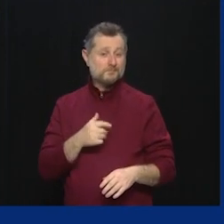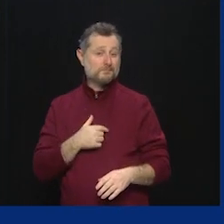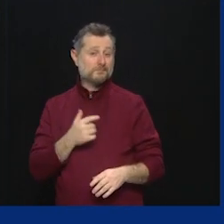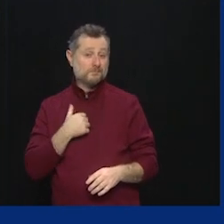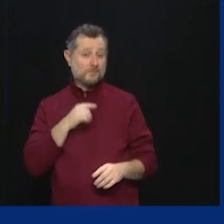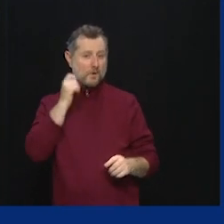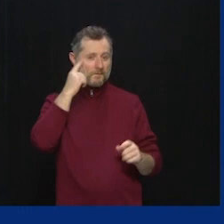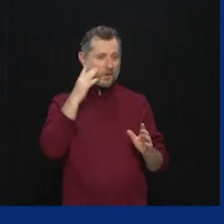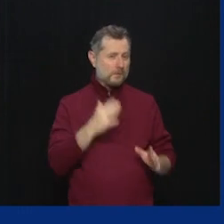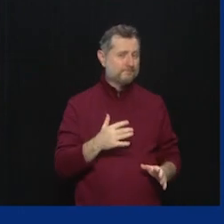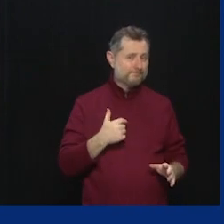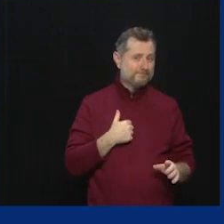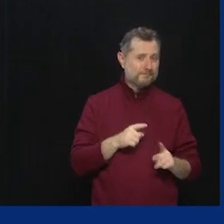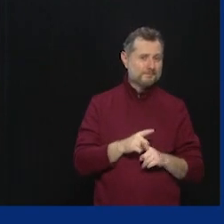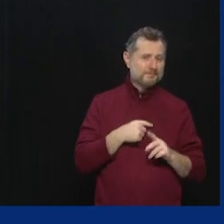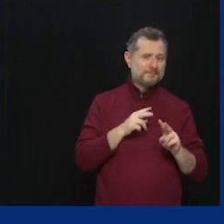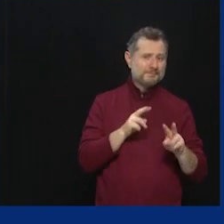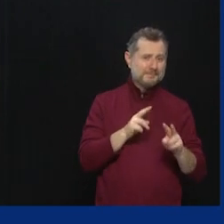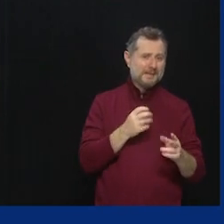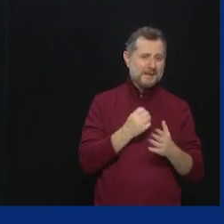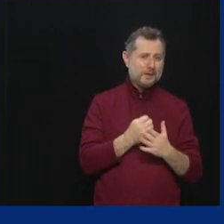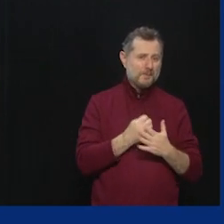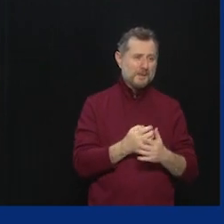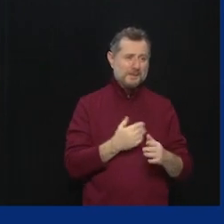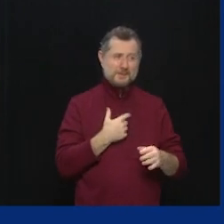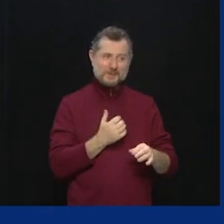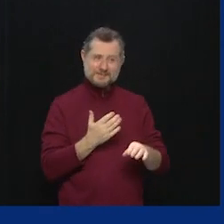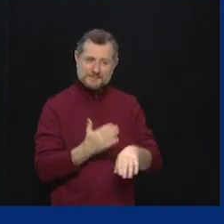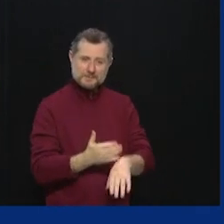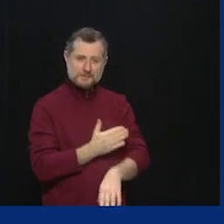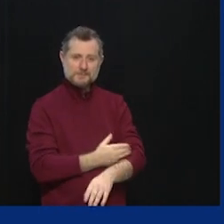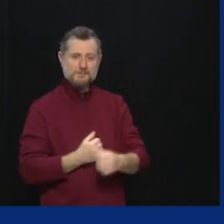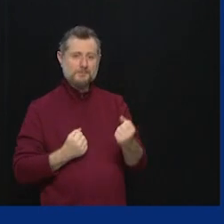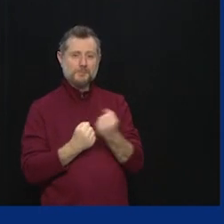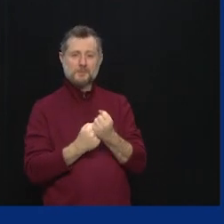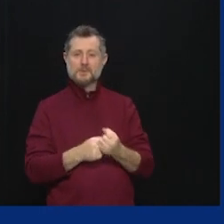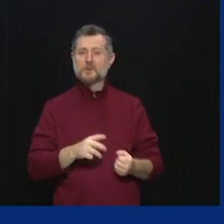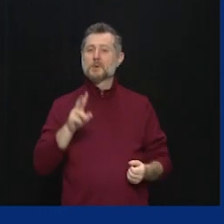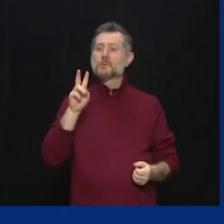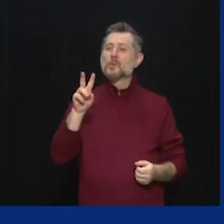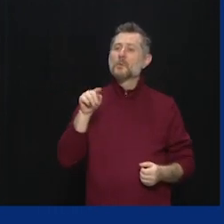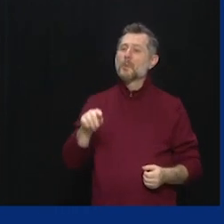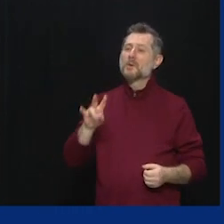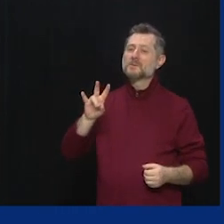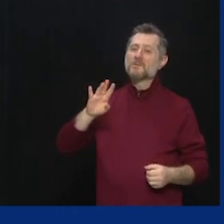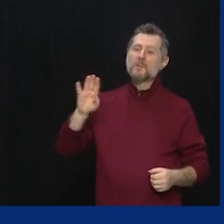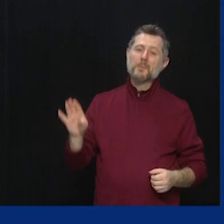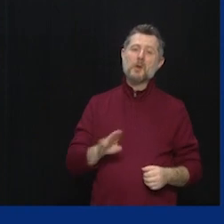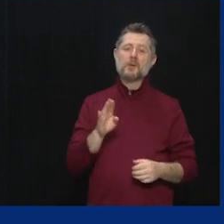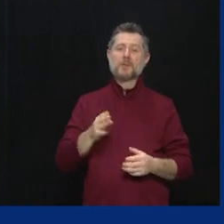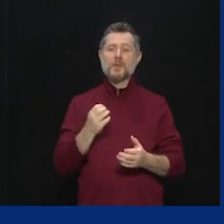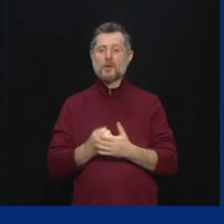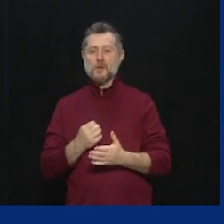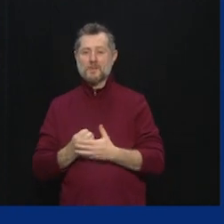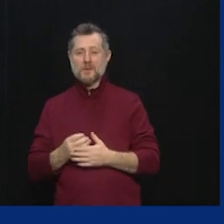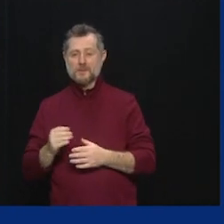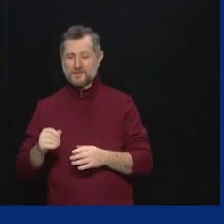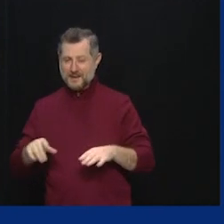have. $2.7 billion, let me say that again, billion dollars of economic activity generated by the